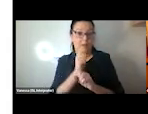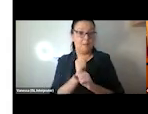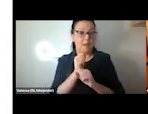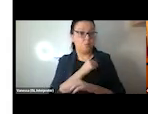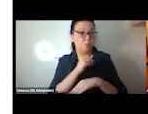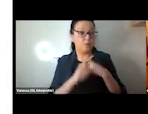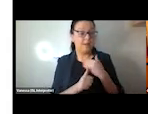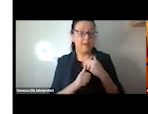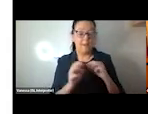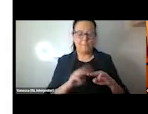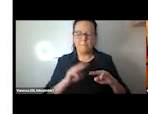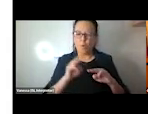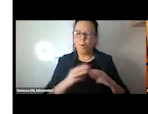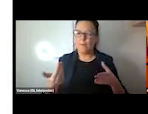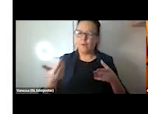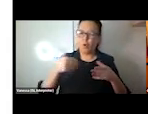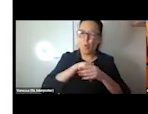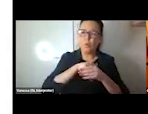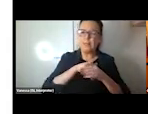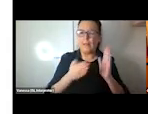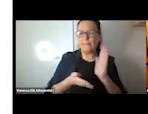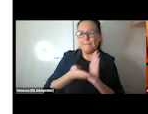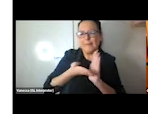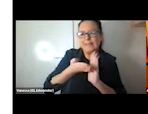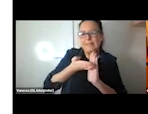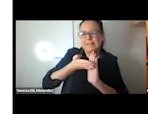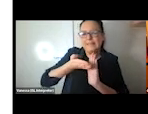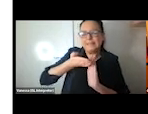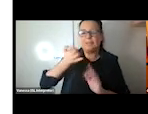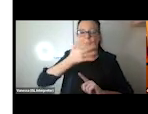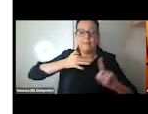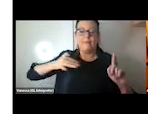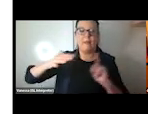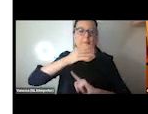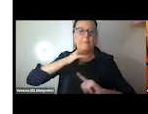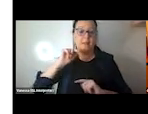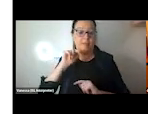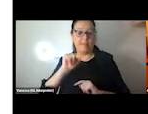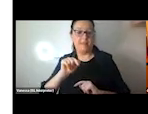more inclusive built environment. And that is of benefit to all of us,